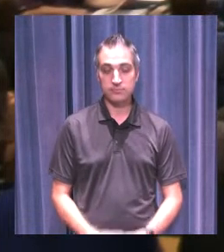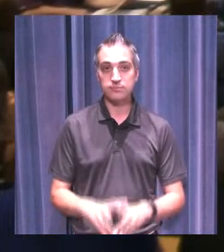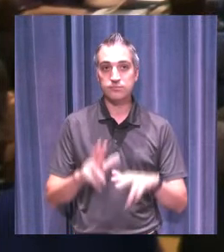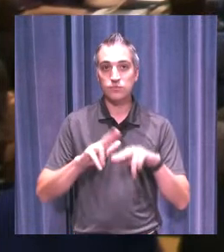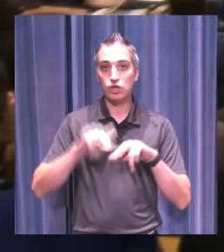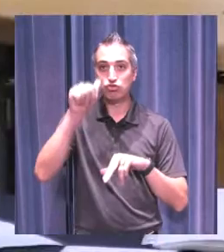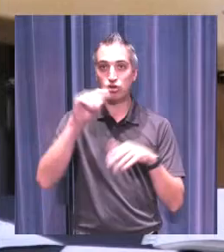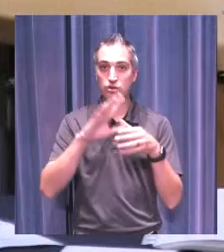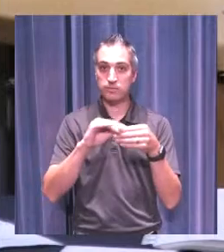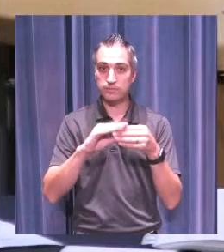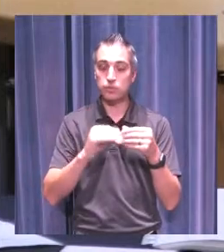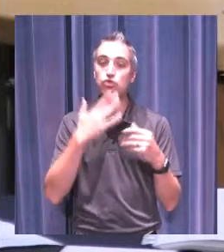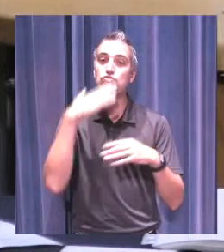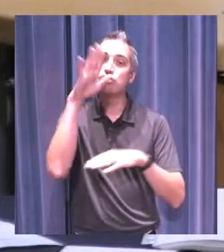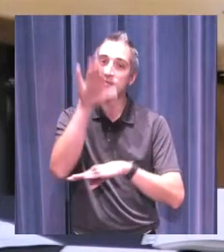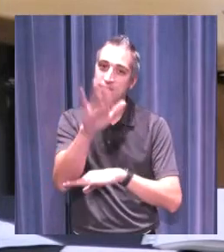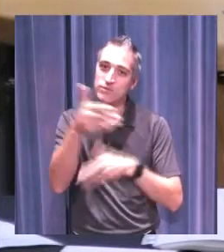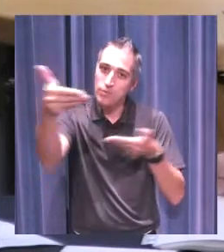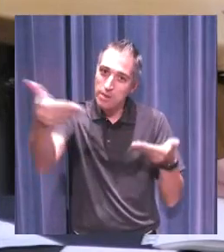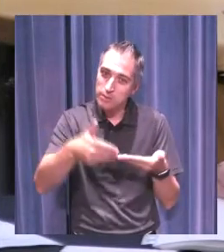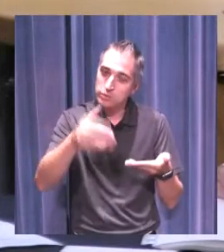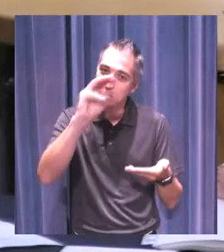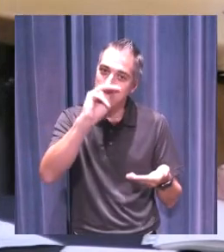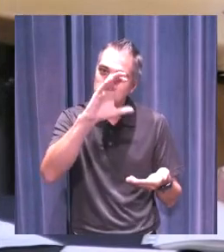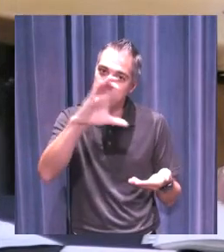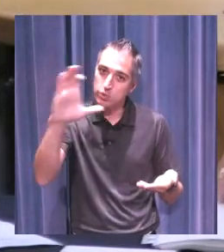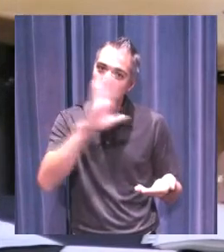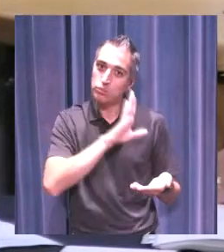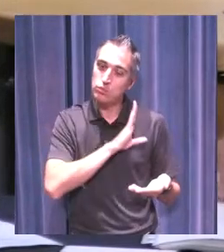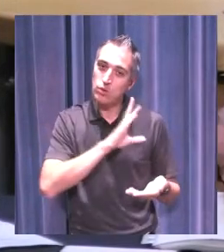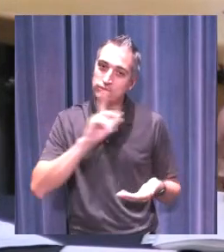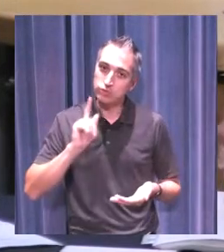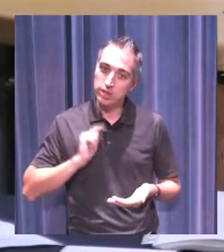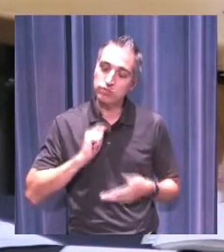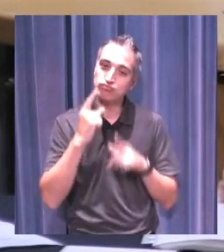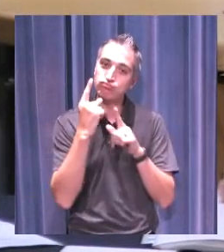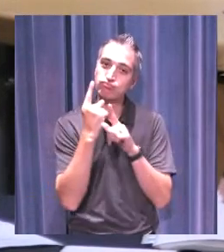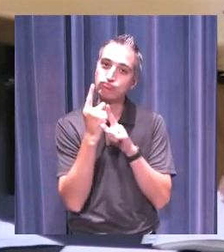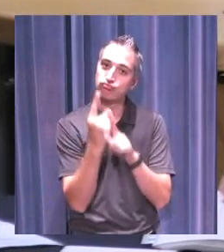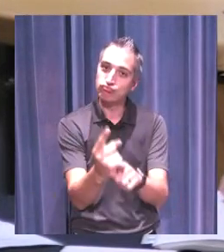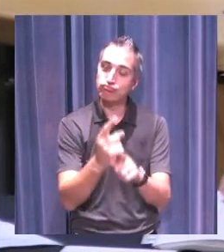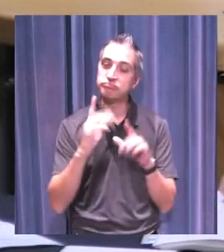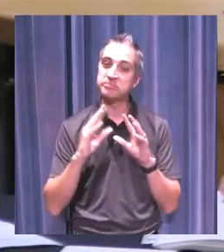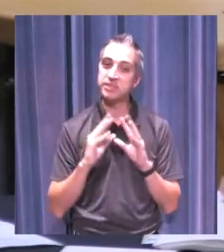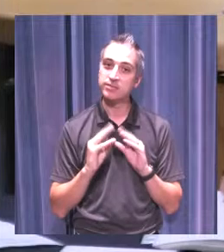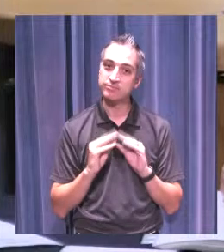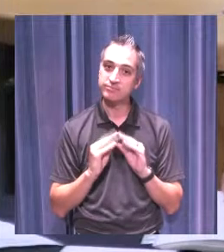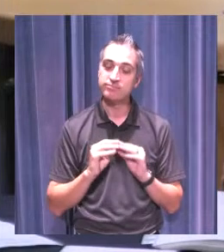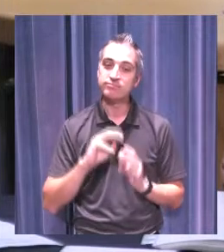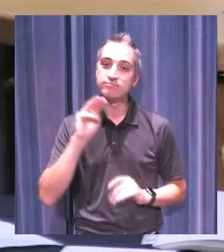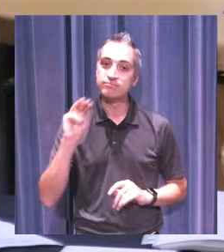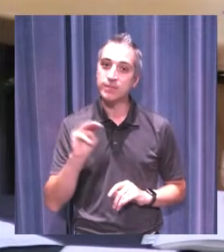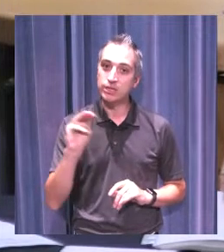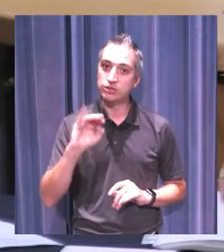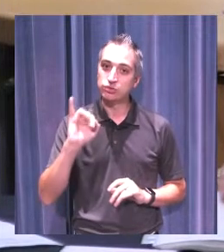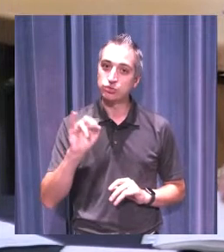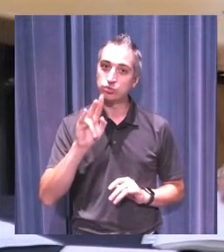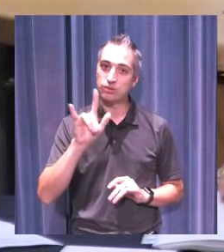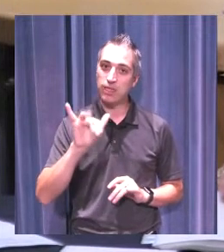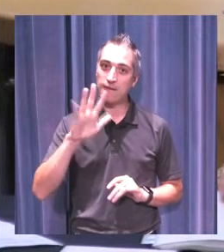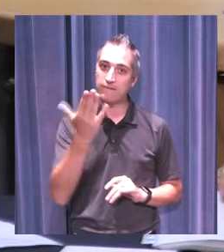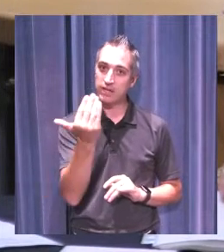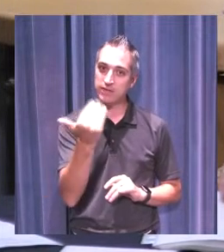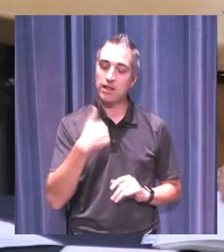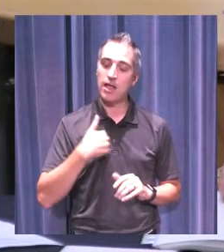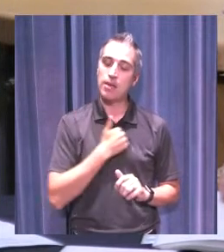Good evening. Welcome to the Mott Community College Board of Trustees regular meeting for Monday, July 15th. I'm sorry